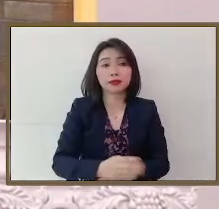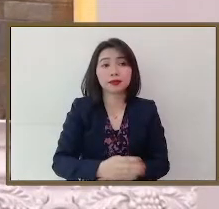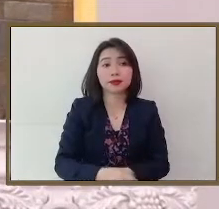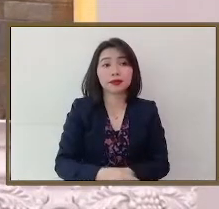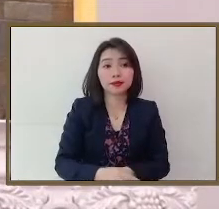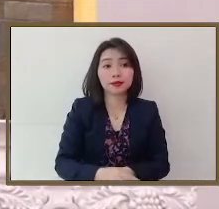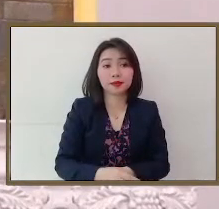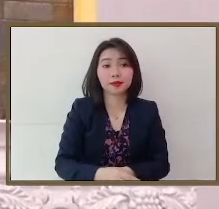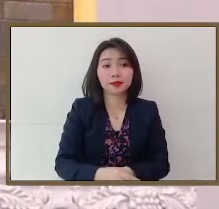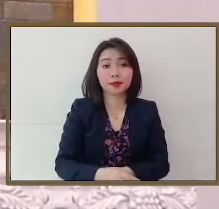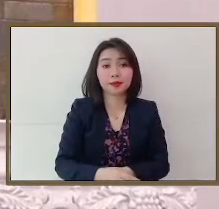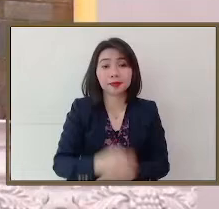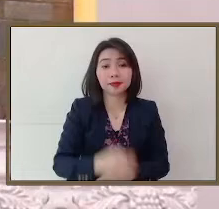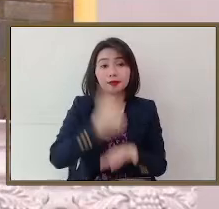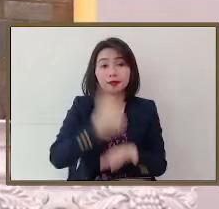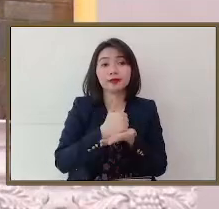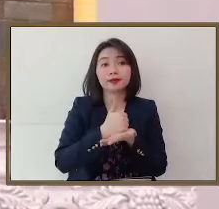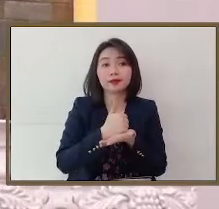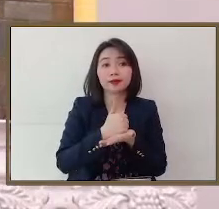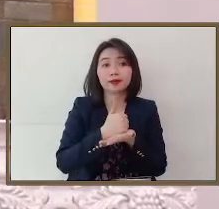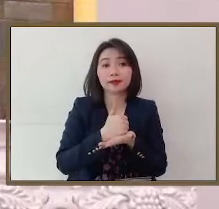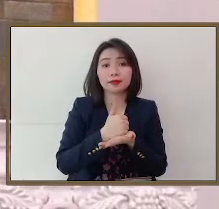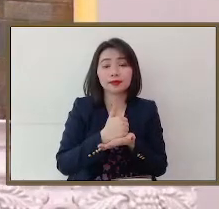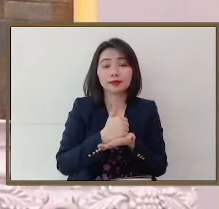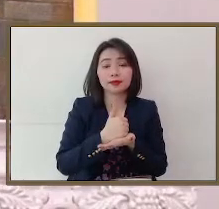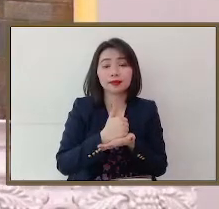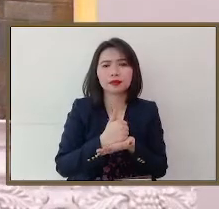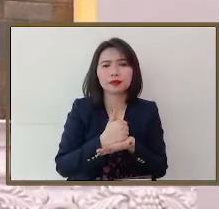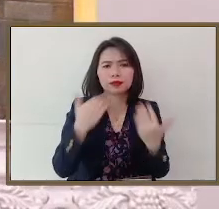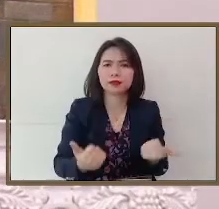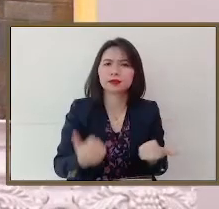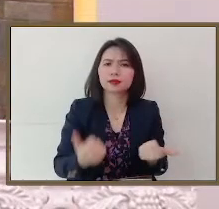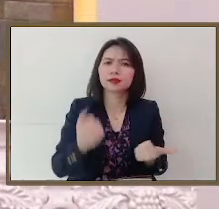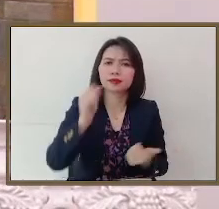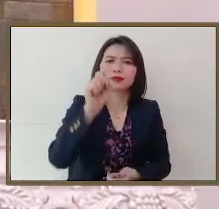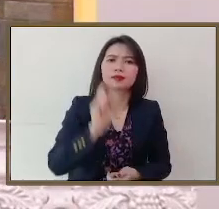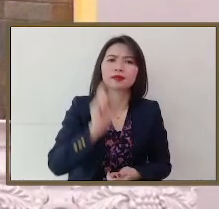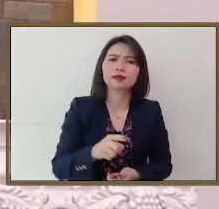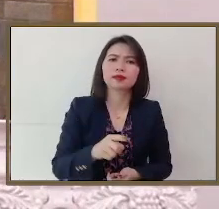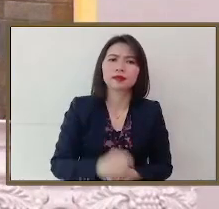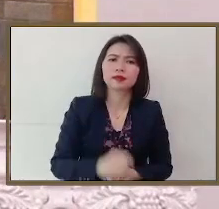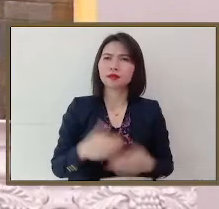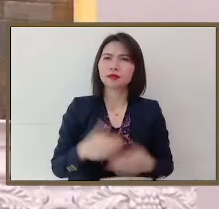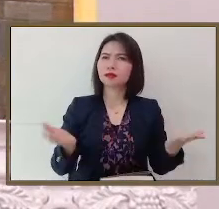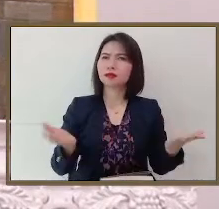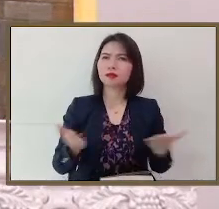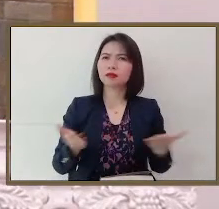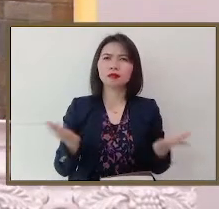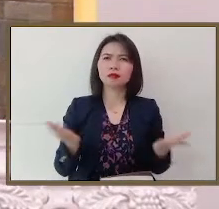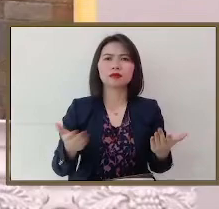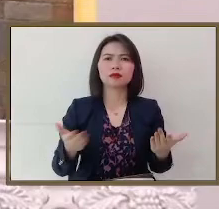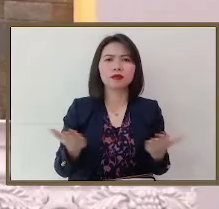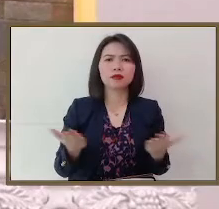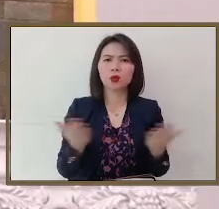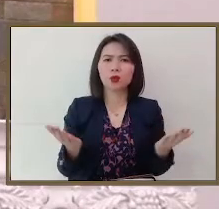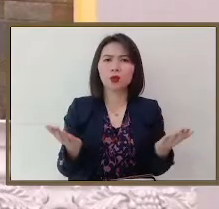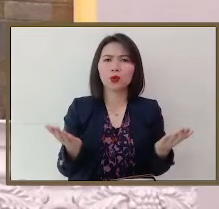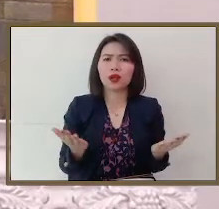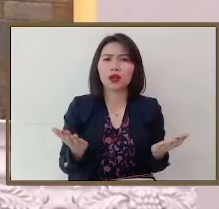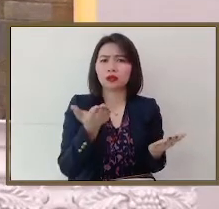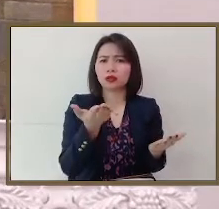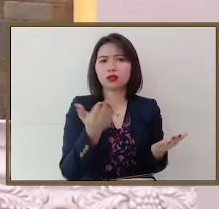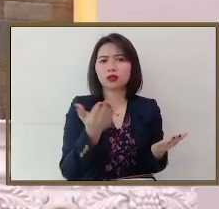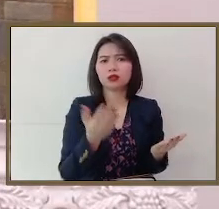See that? Now, here's my question, brethren. Saan mo gusto? Anong pipiliin mo